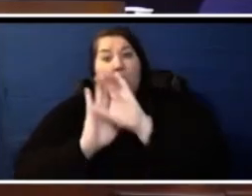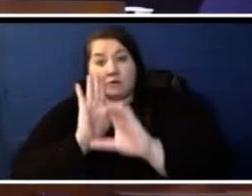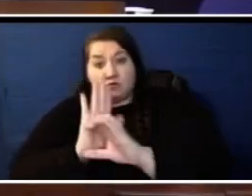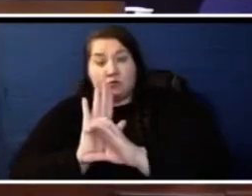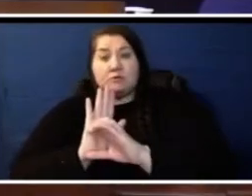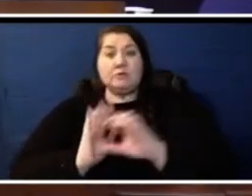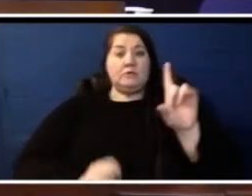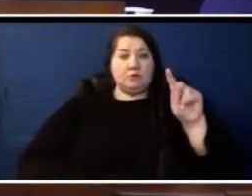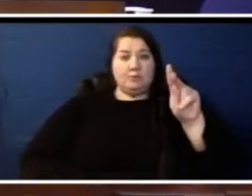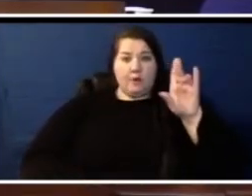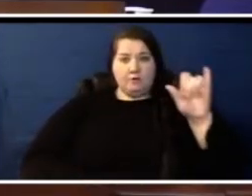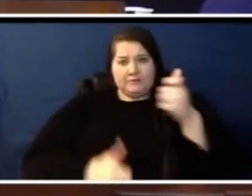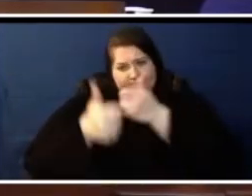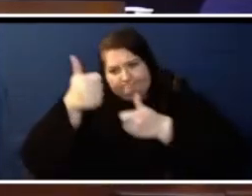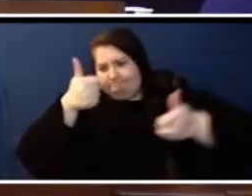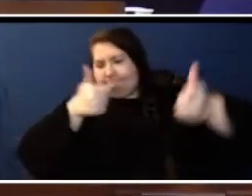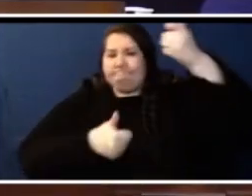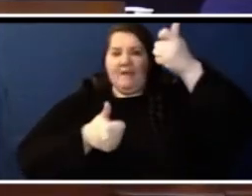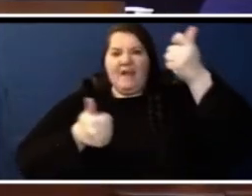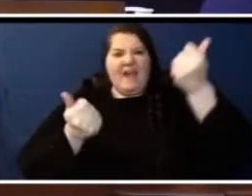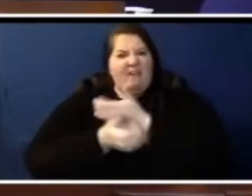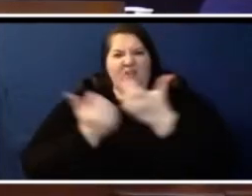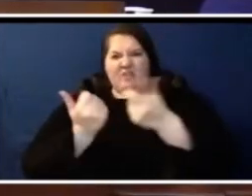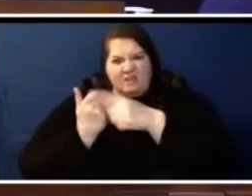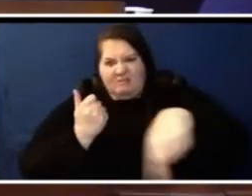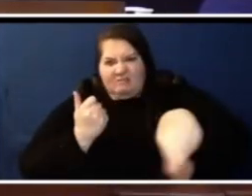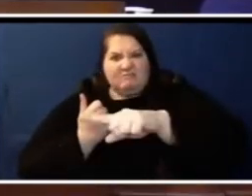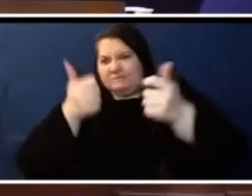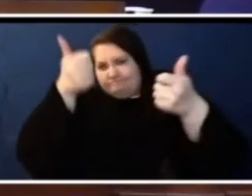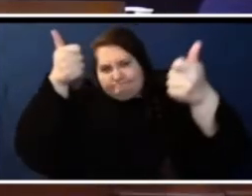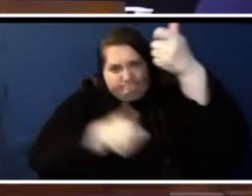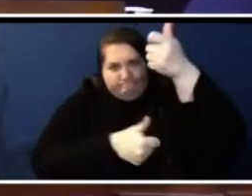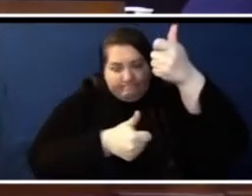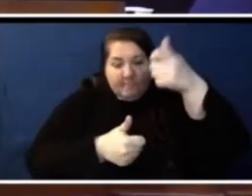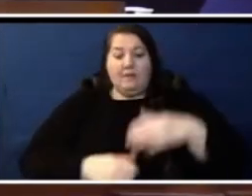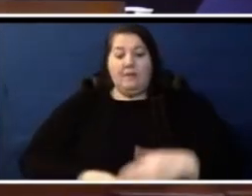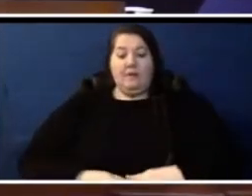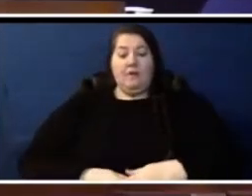else, who will abide by the rule of law, no matter the outcome,